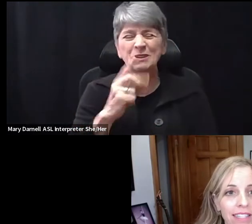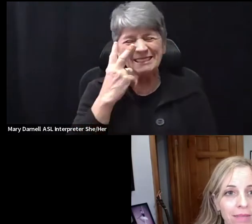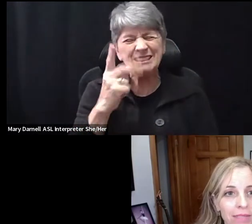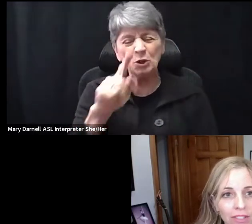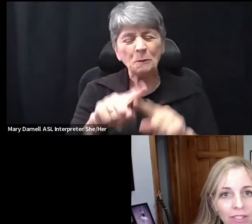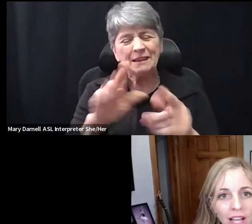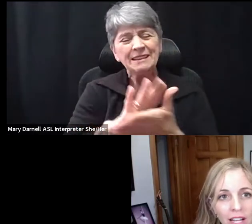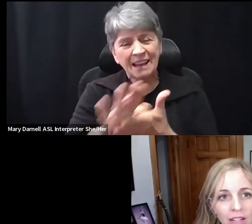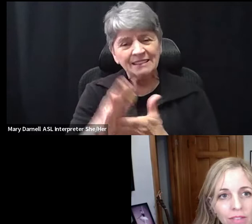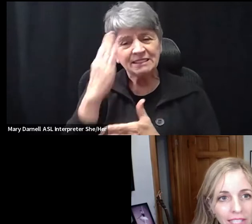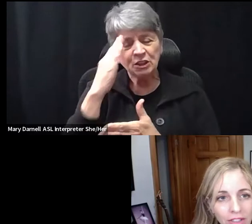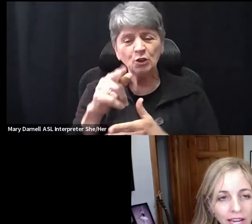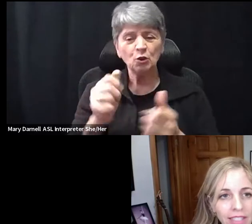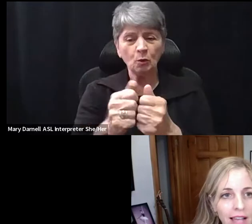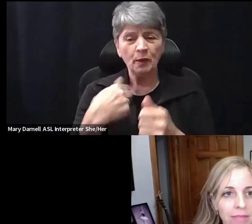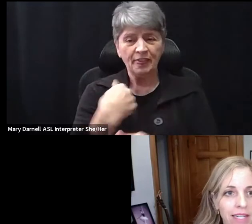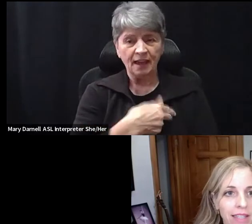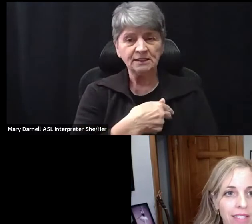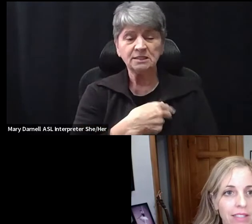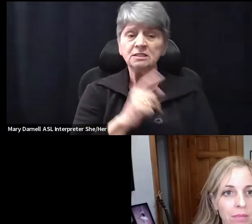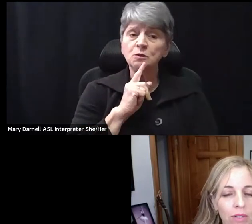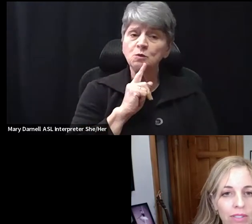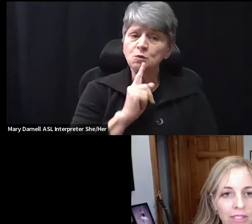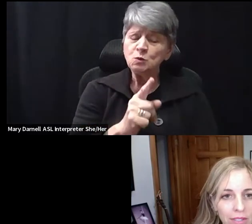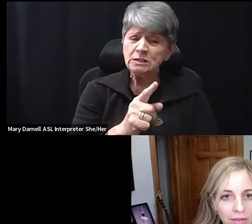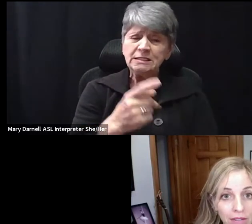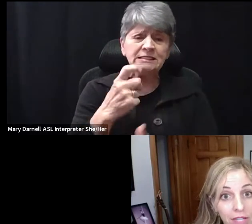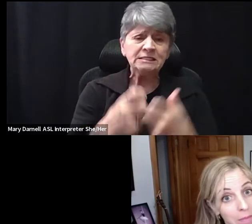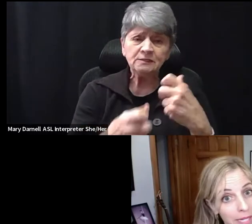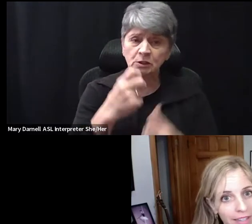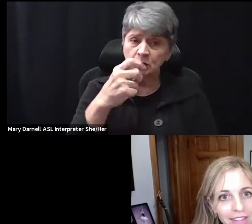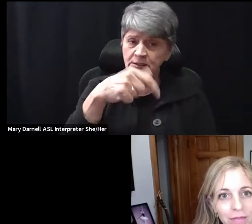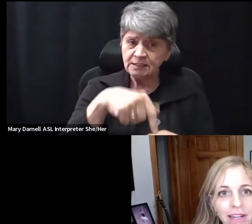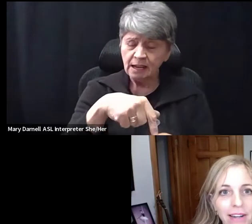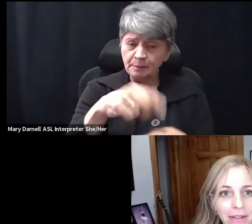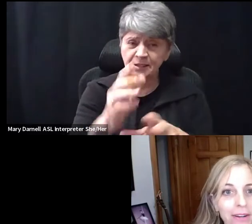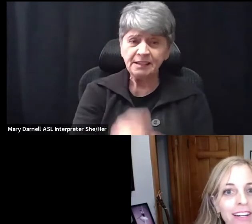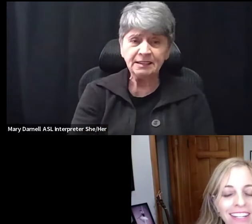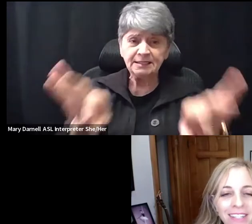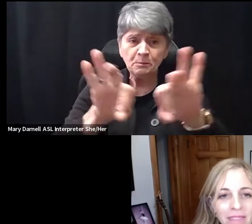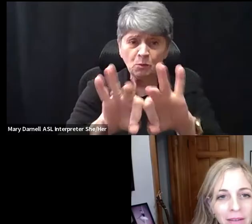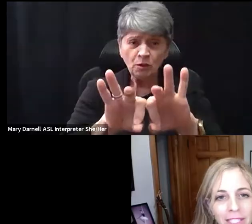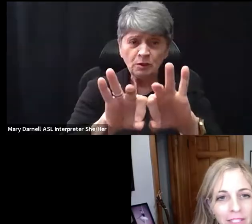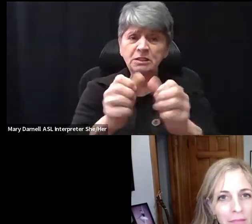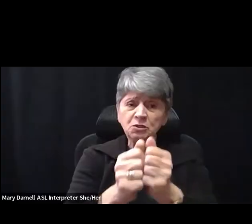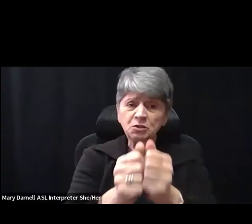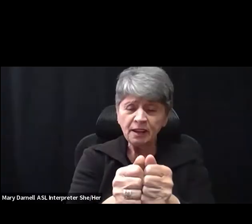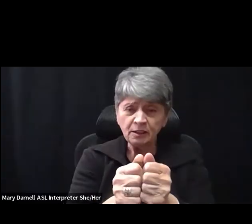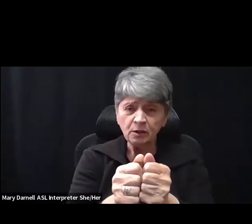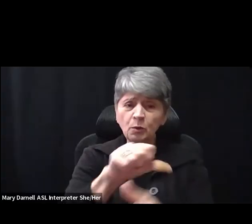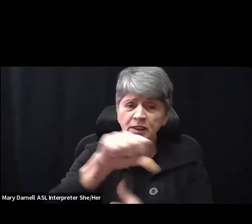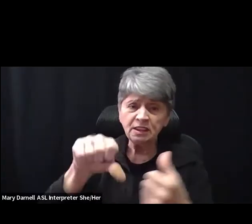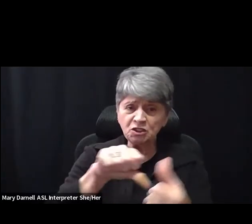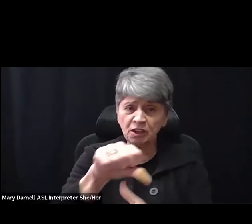us. These are really trying times, and I think it's important to have the company of one another. I want to start by reading